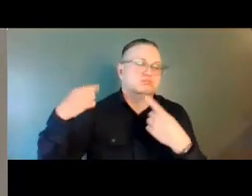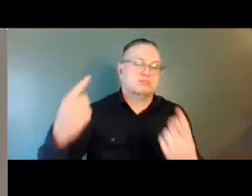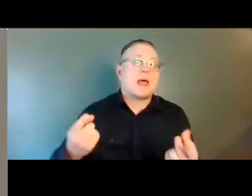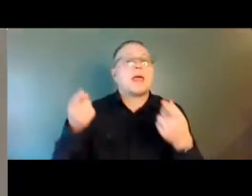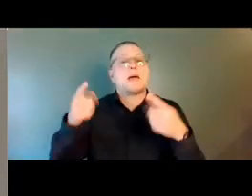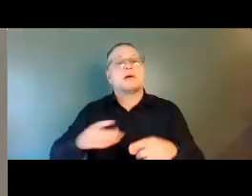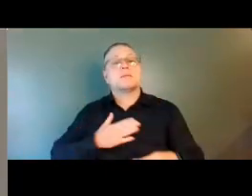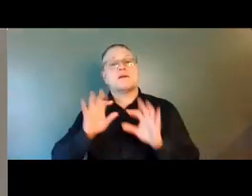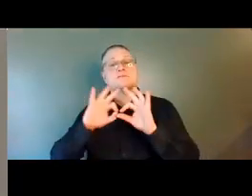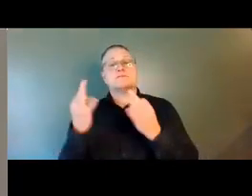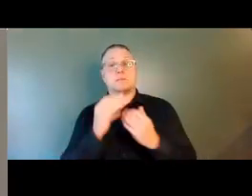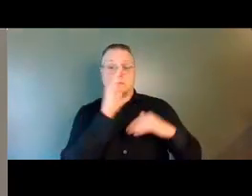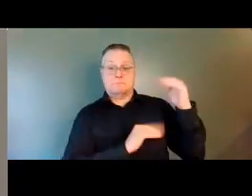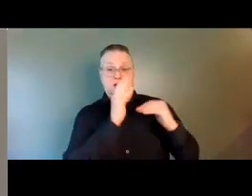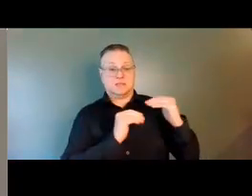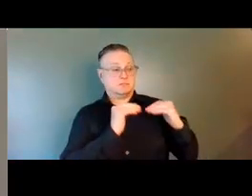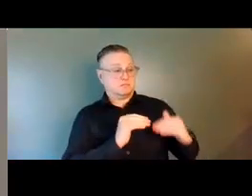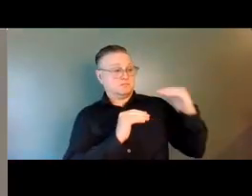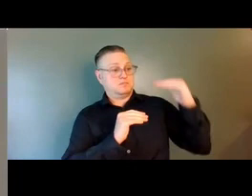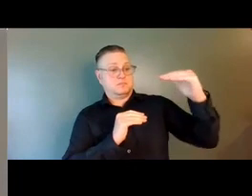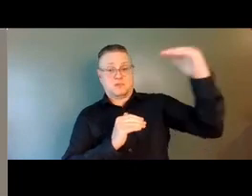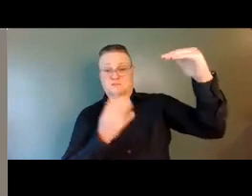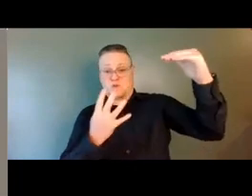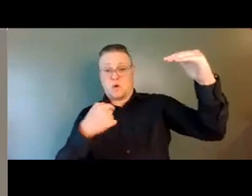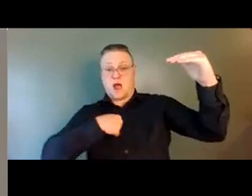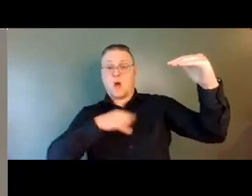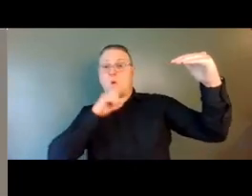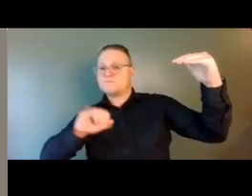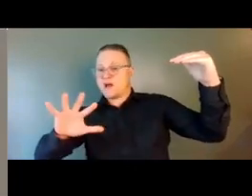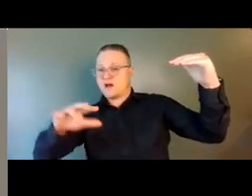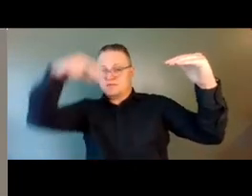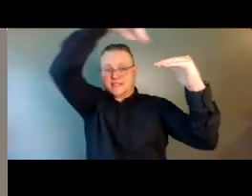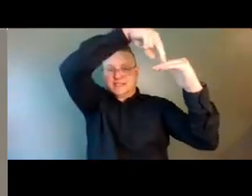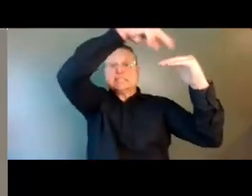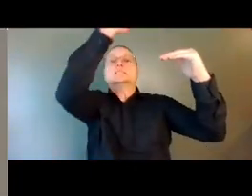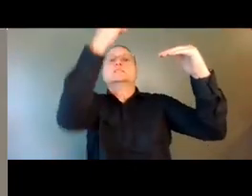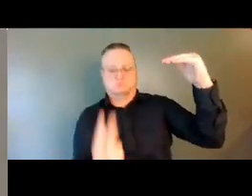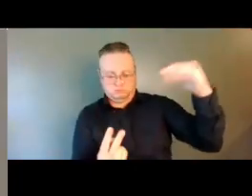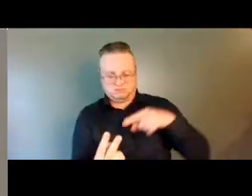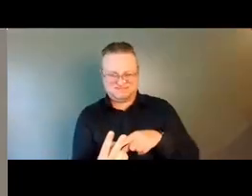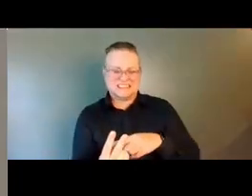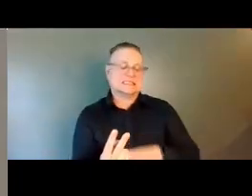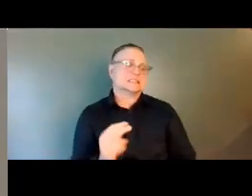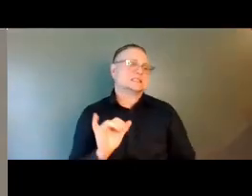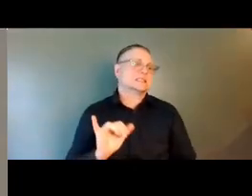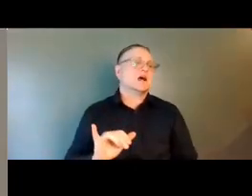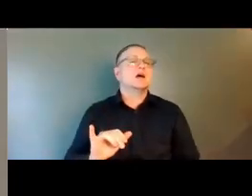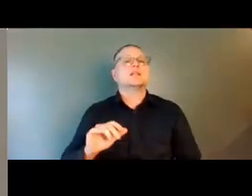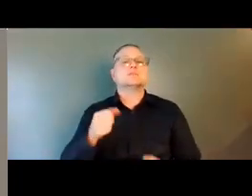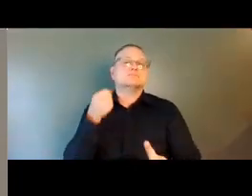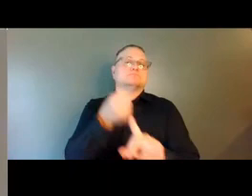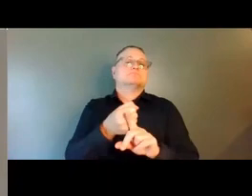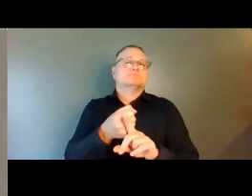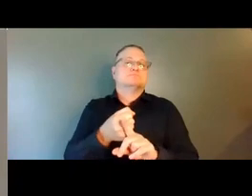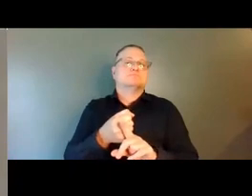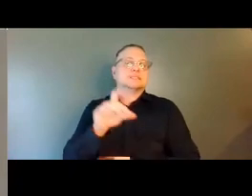my family's four-story building when I was 5 years old. That was when signs of disability